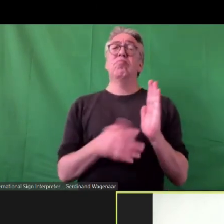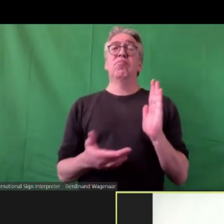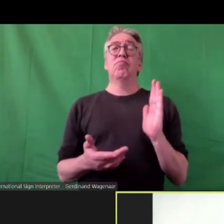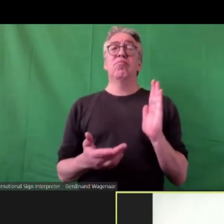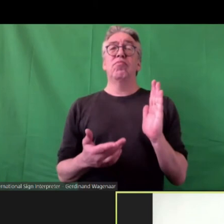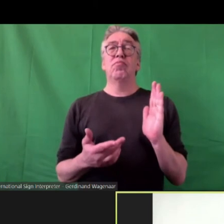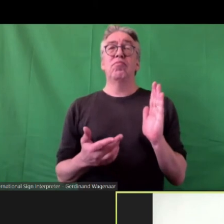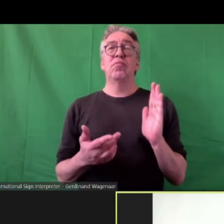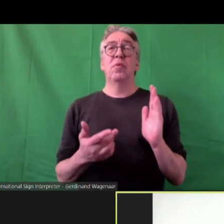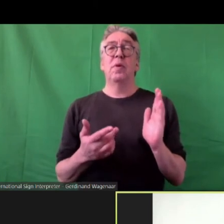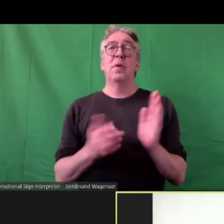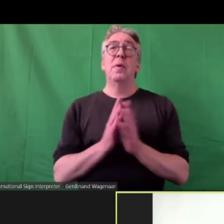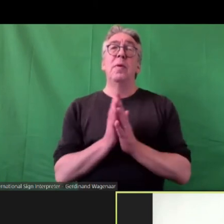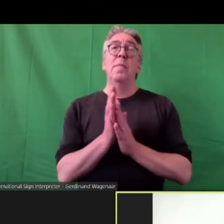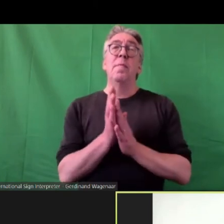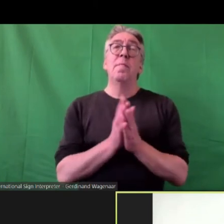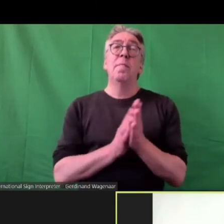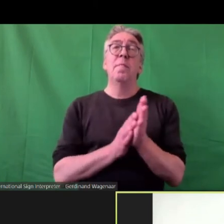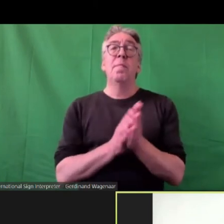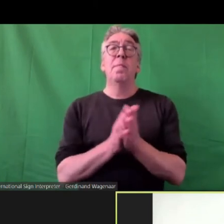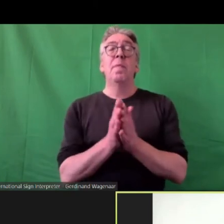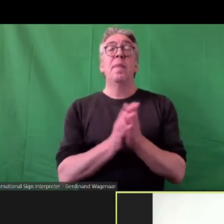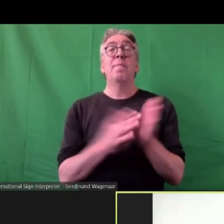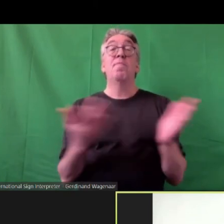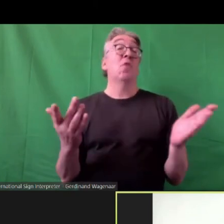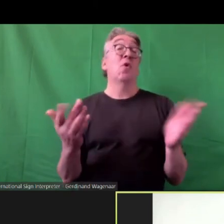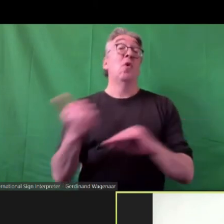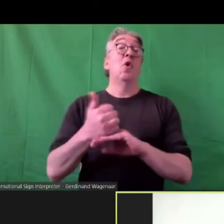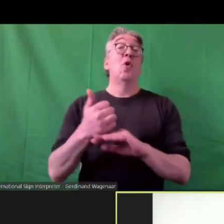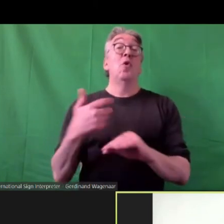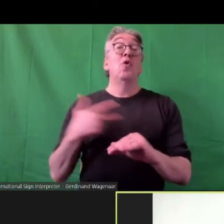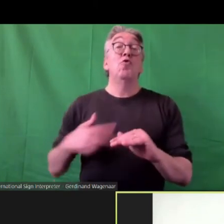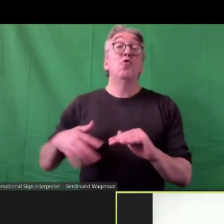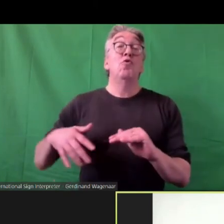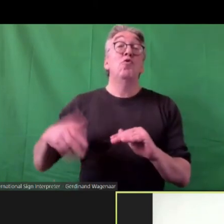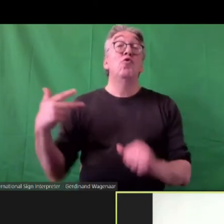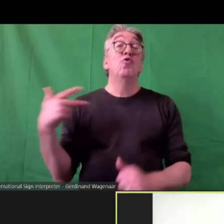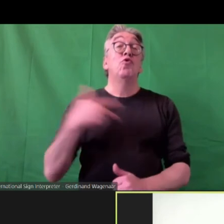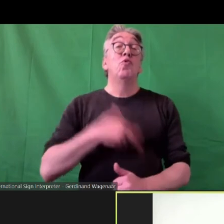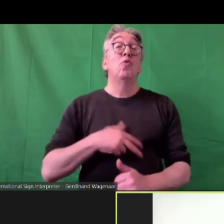coming up with, you know, social protection programs, whether, you know, it's insurance,